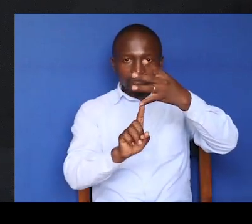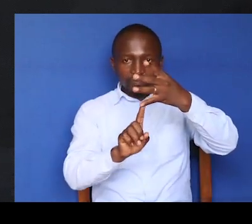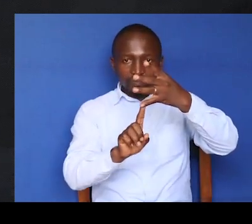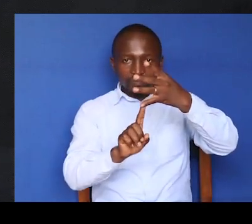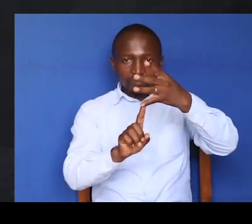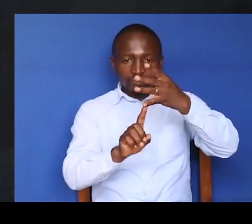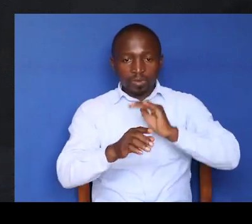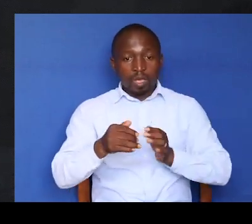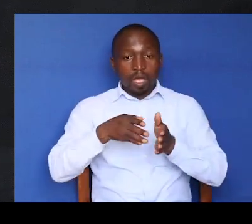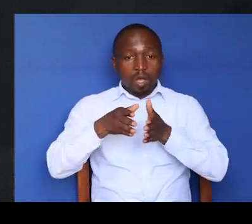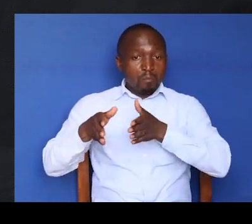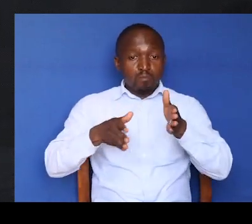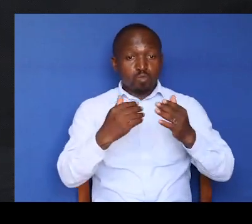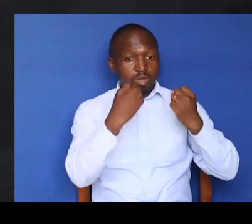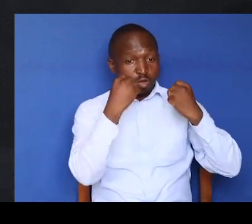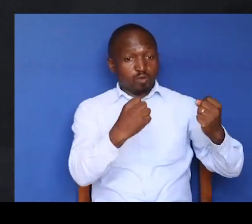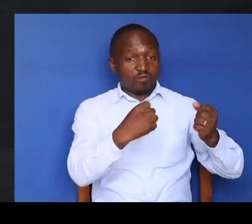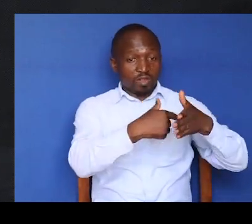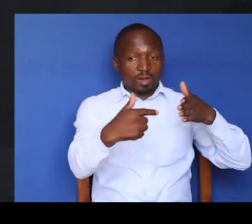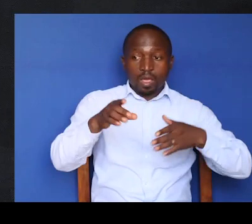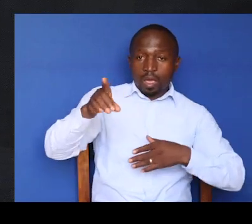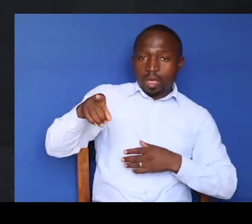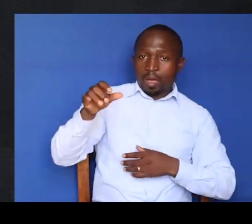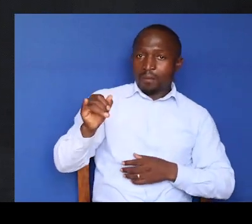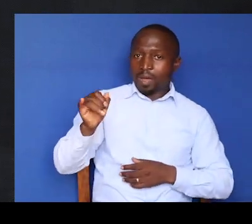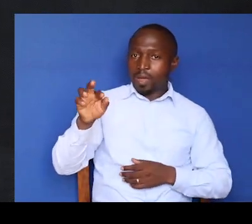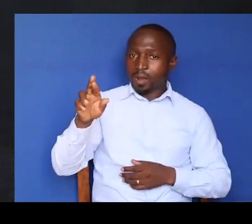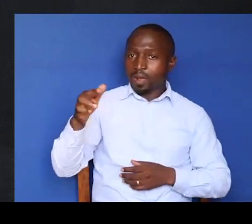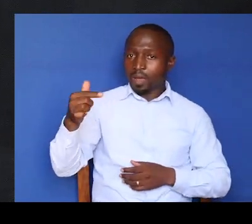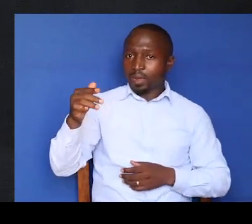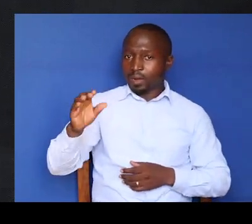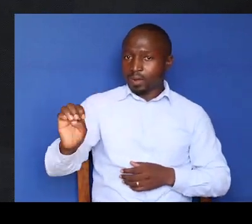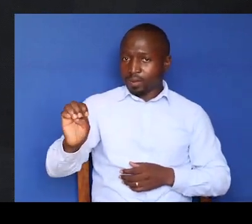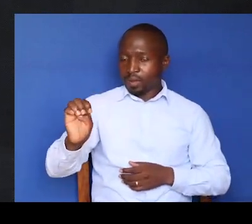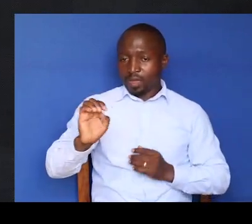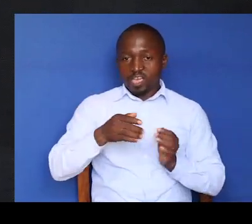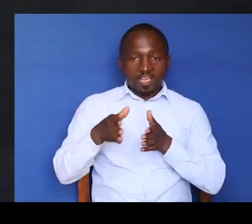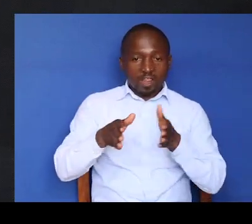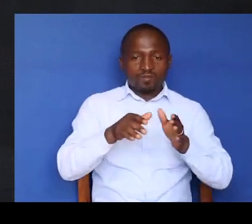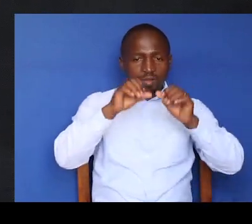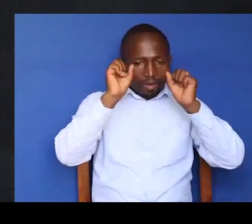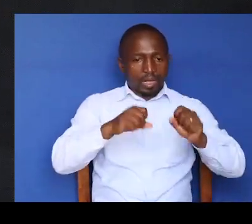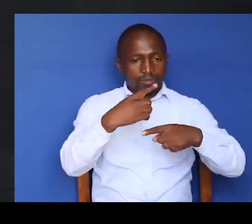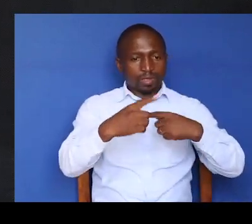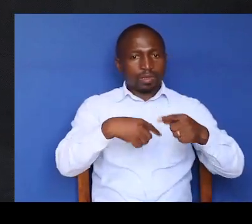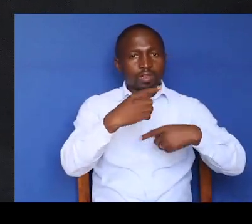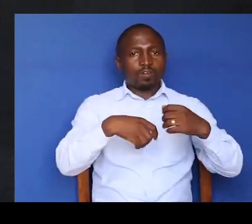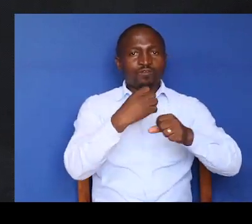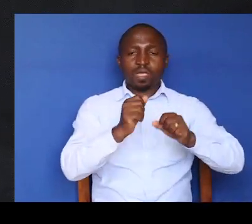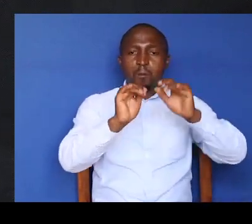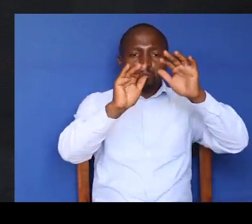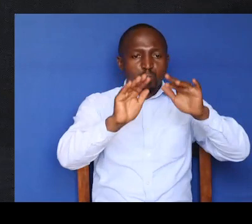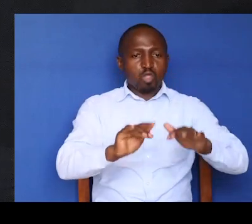the pirate river must make headward and vertical erosion towards the catchment area of